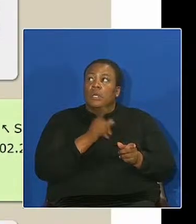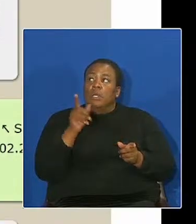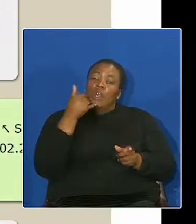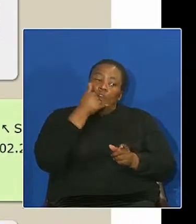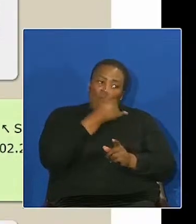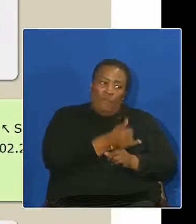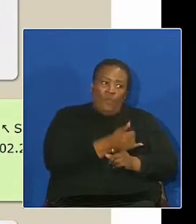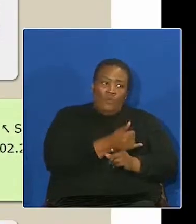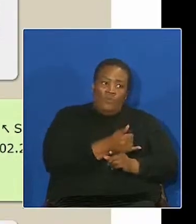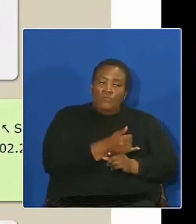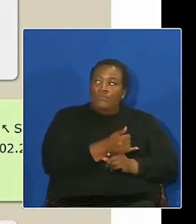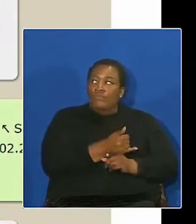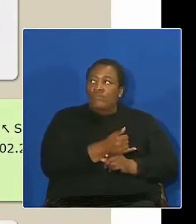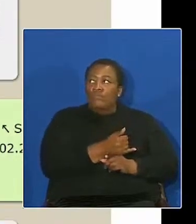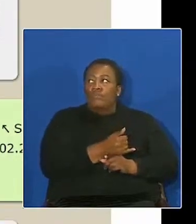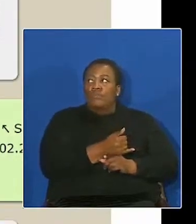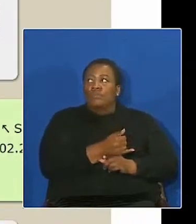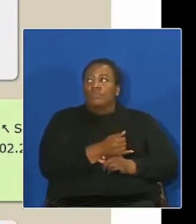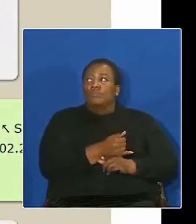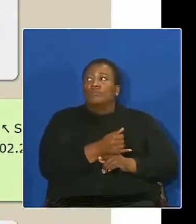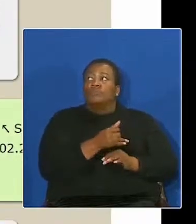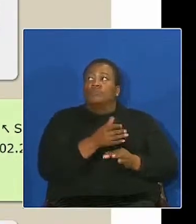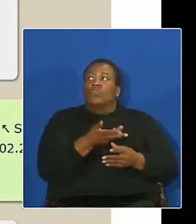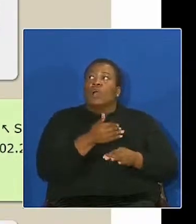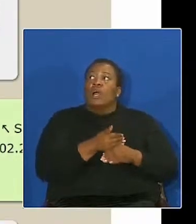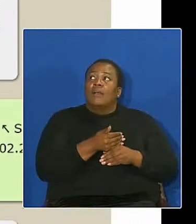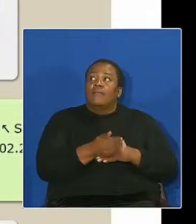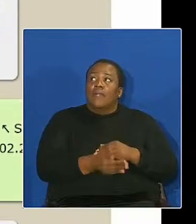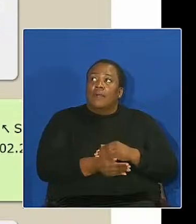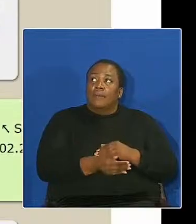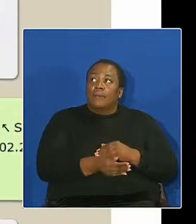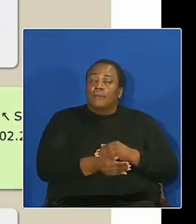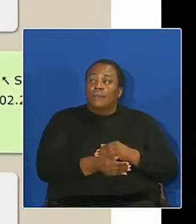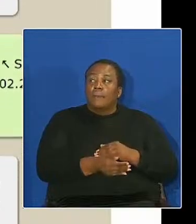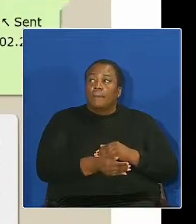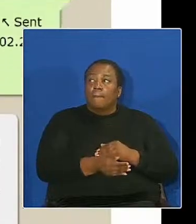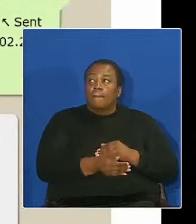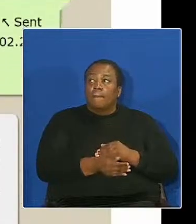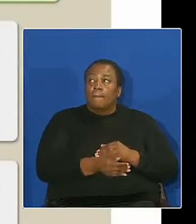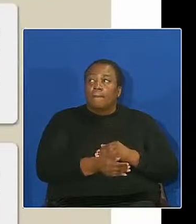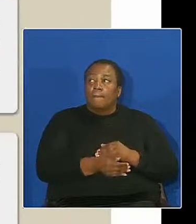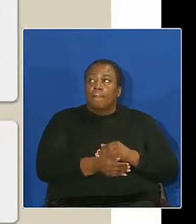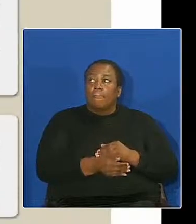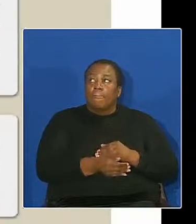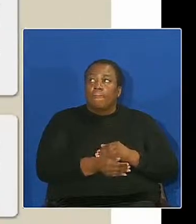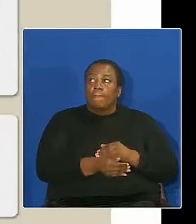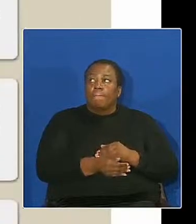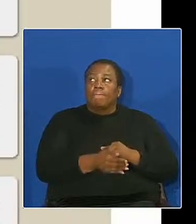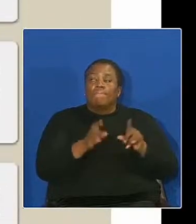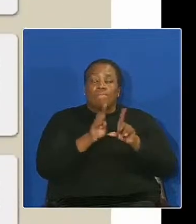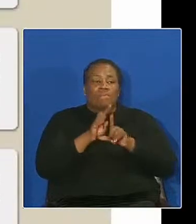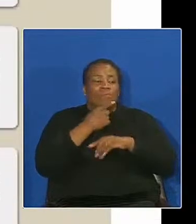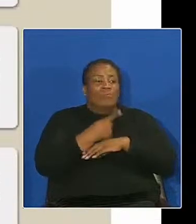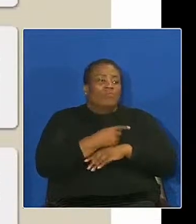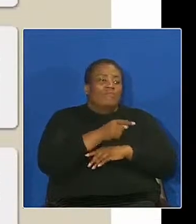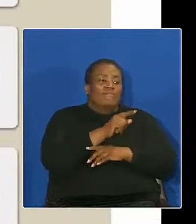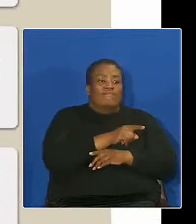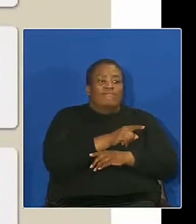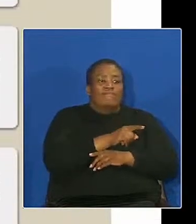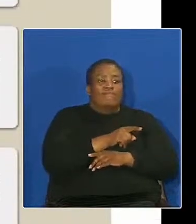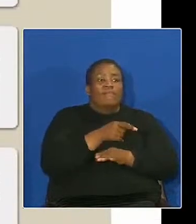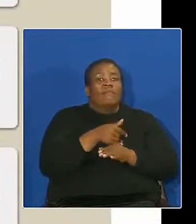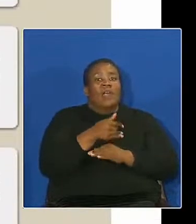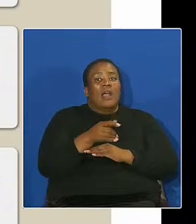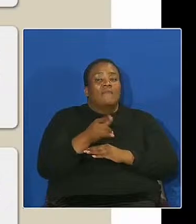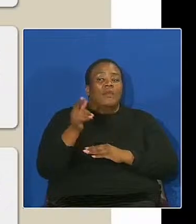phone call after that message. And then Mr. Mokgotsi, on the same day, then after that